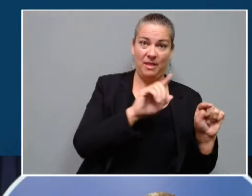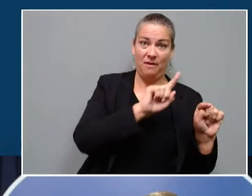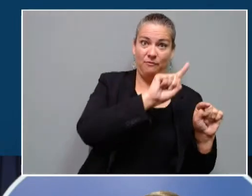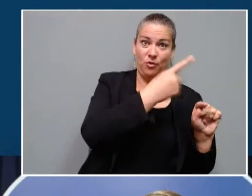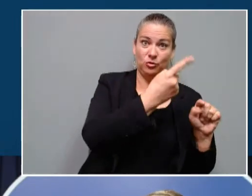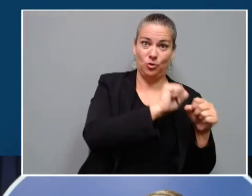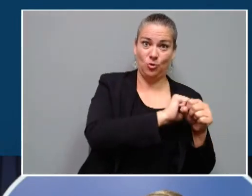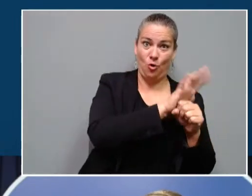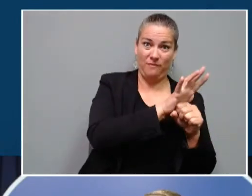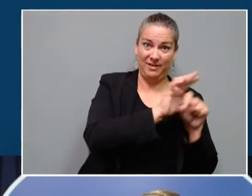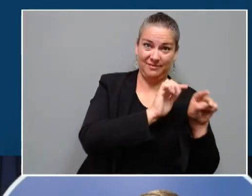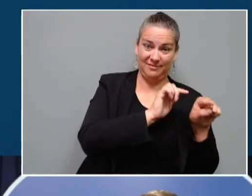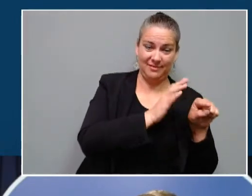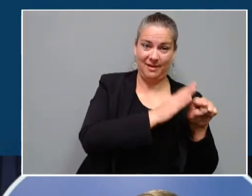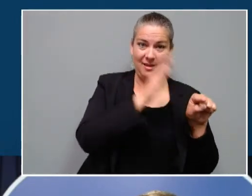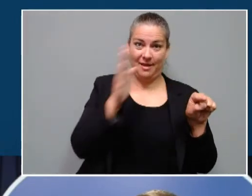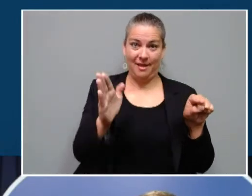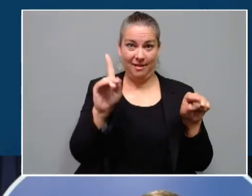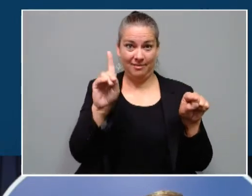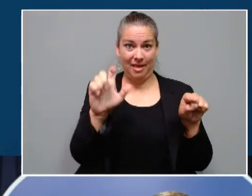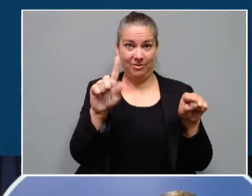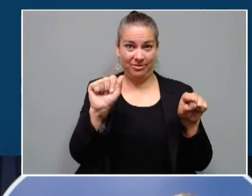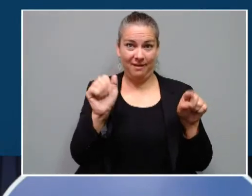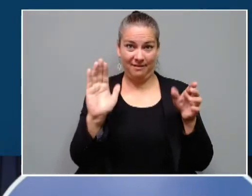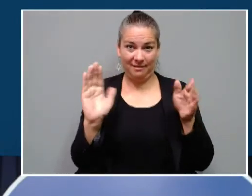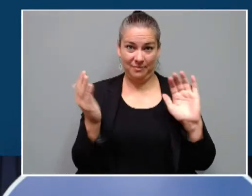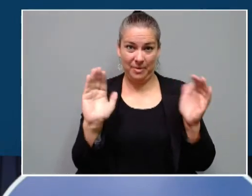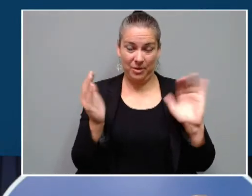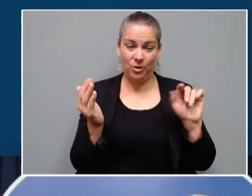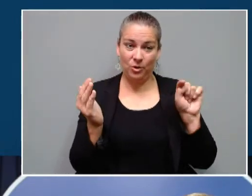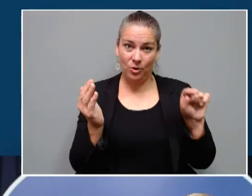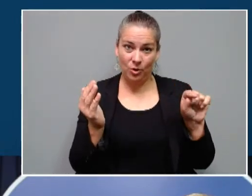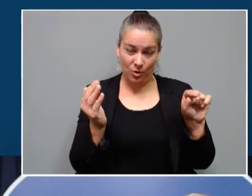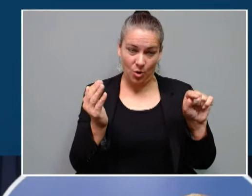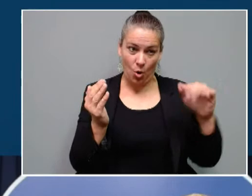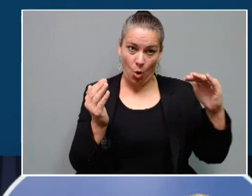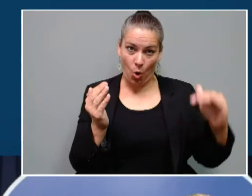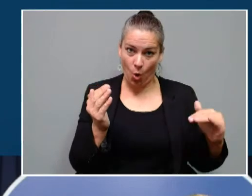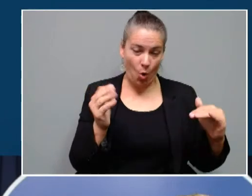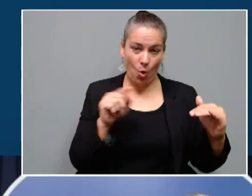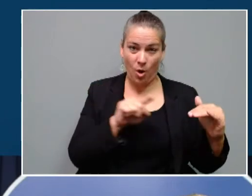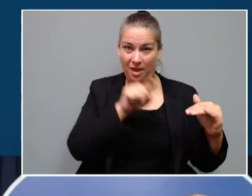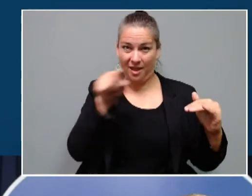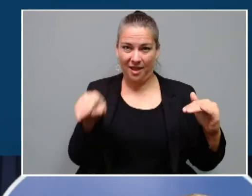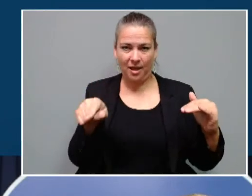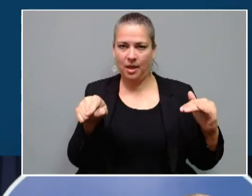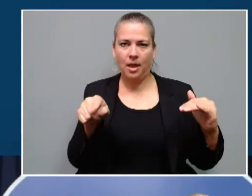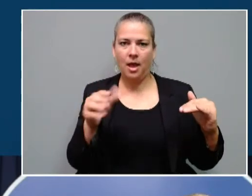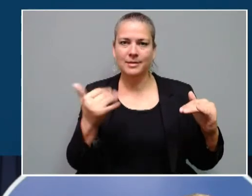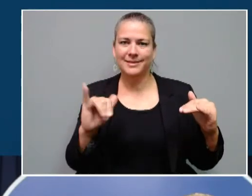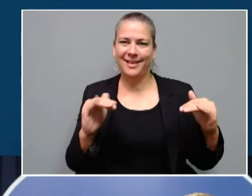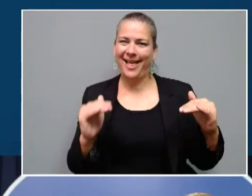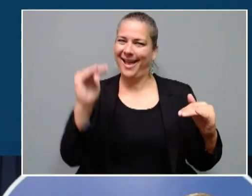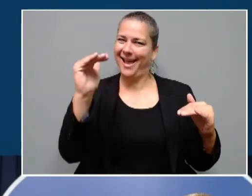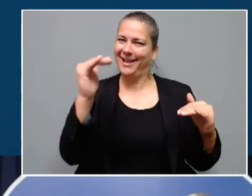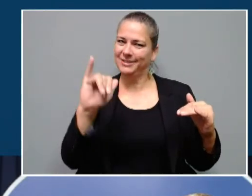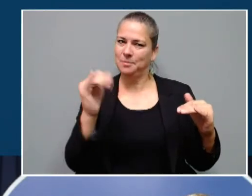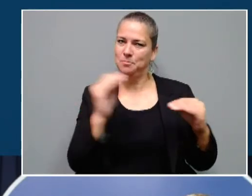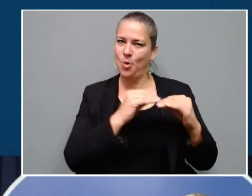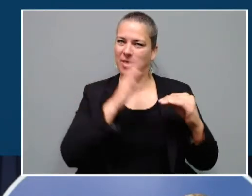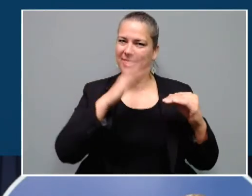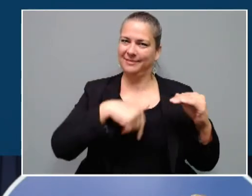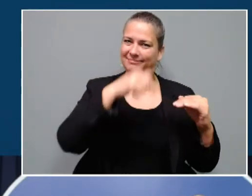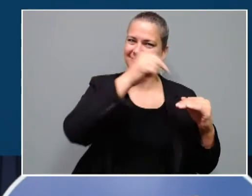getting there, but I think in part it's because the Delta variant has made people that much sicker, that it was more aggressive with the people that it